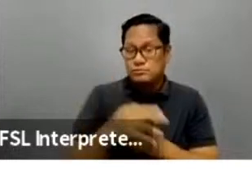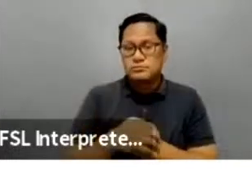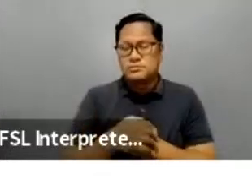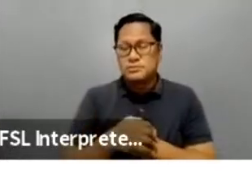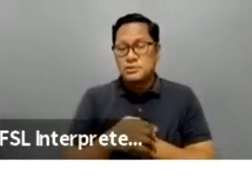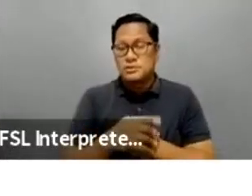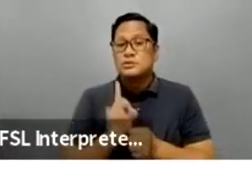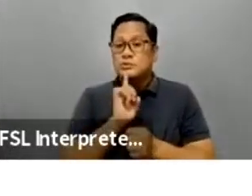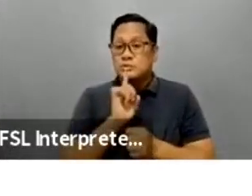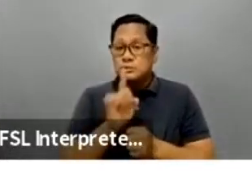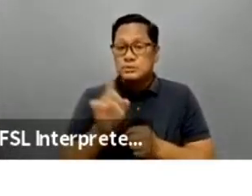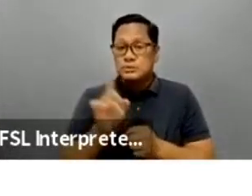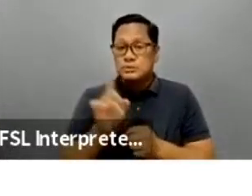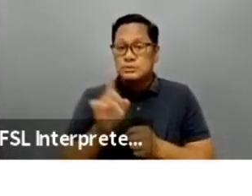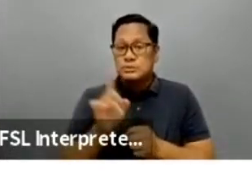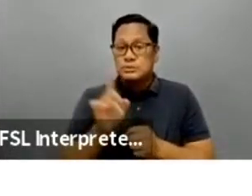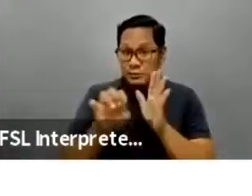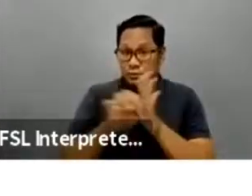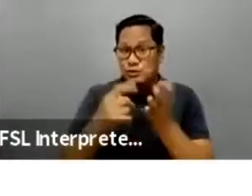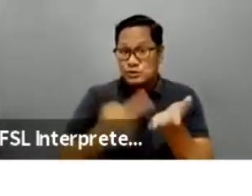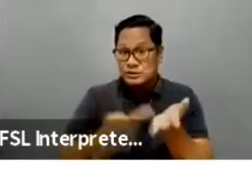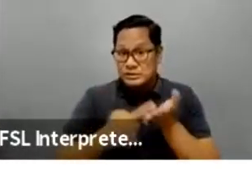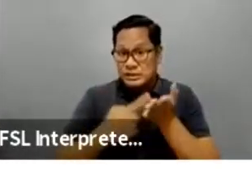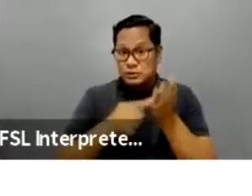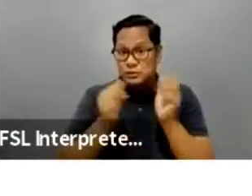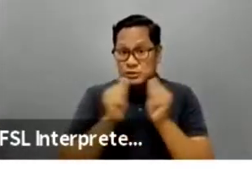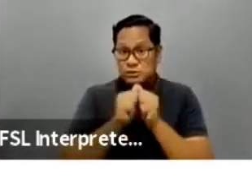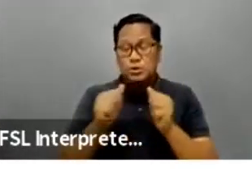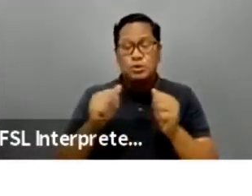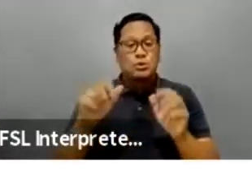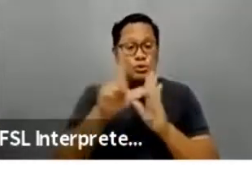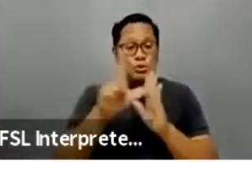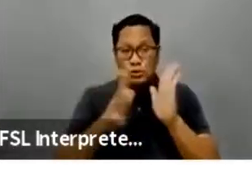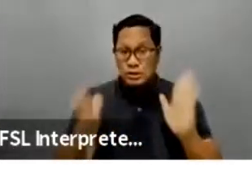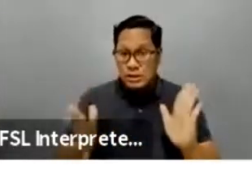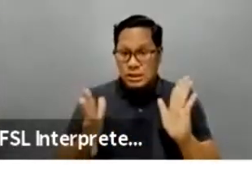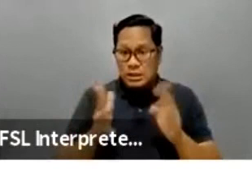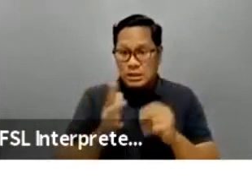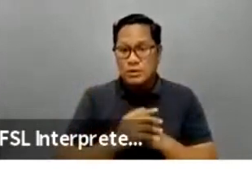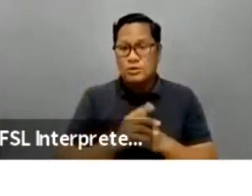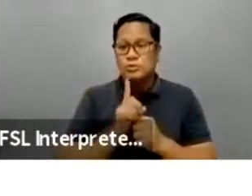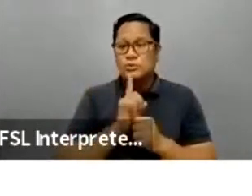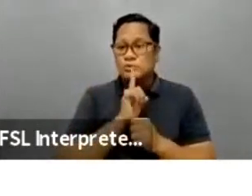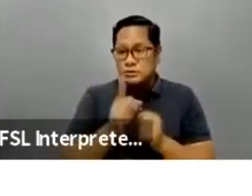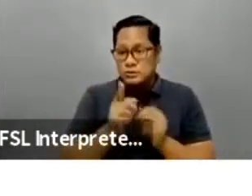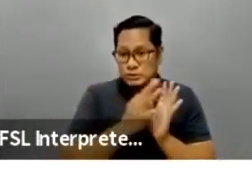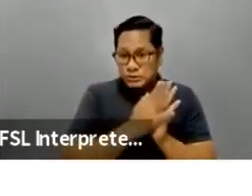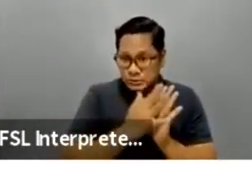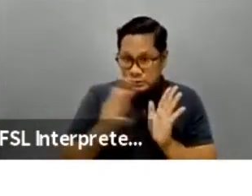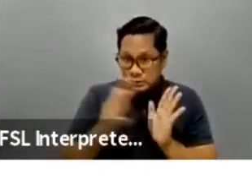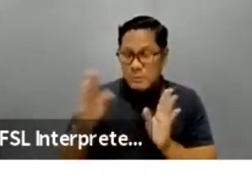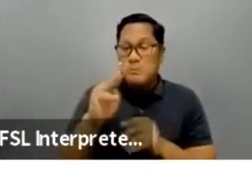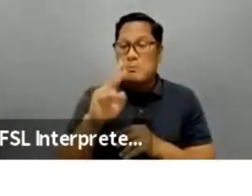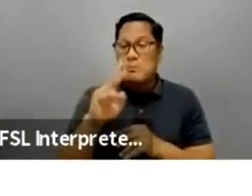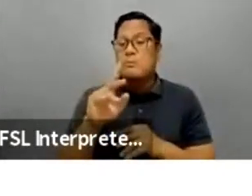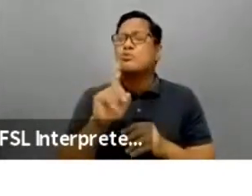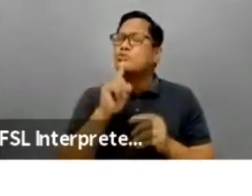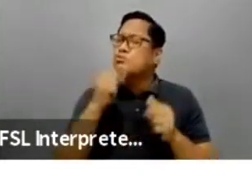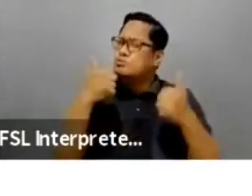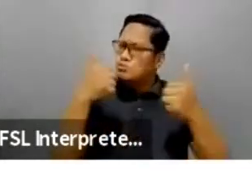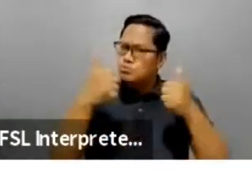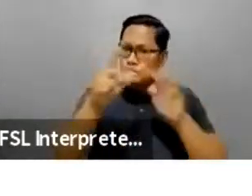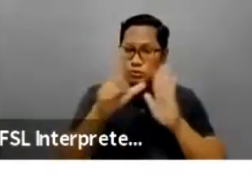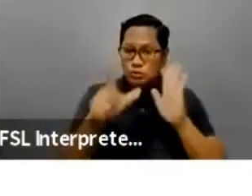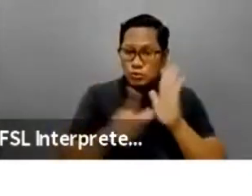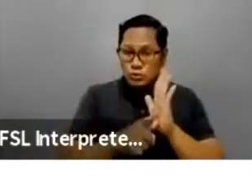was considered, if you talk to the lawyers, they think that this is a milestone, excellent law. The